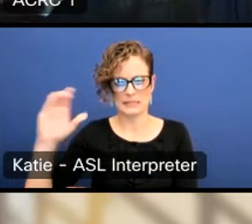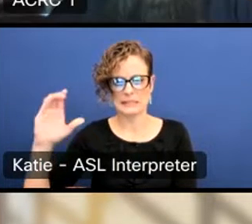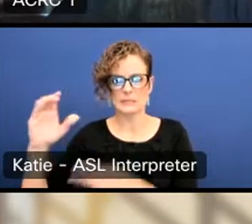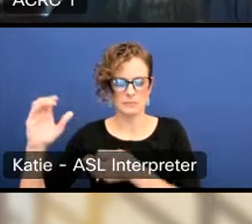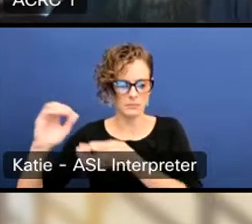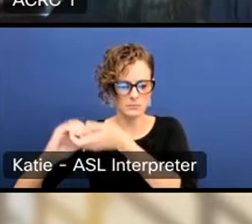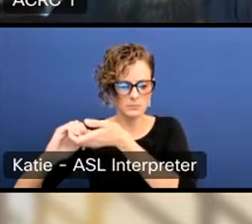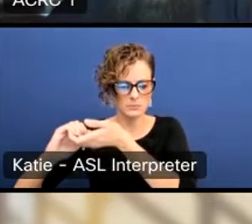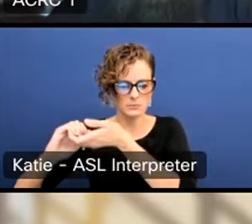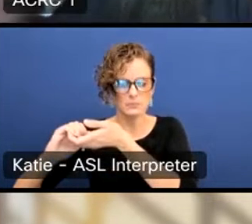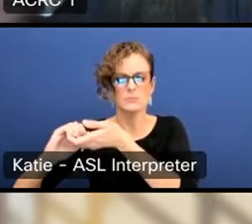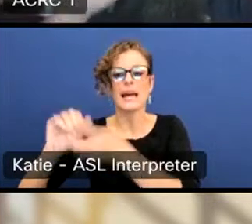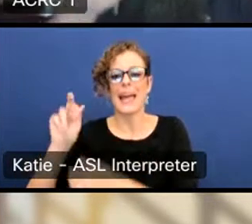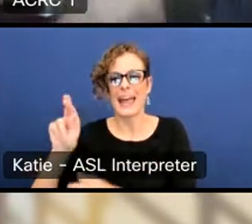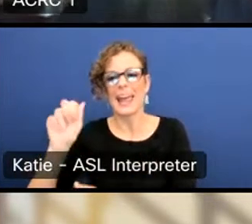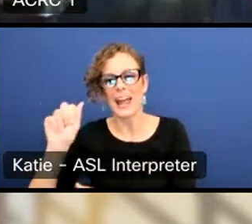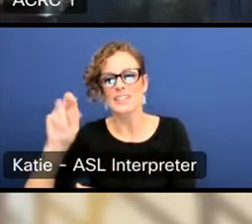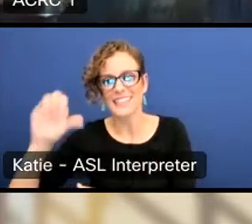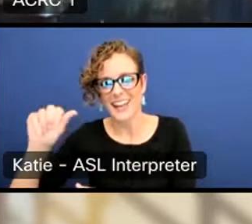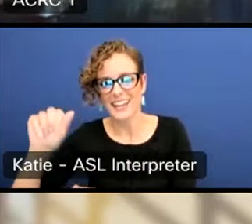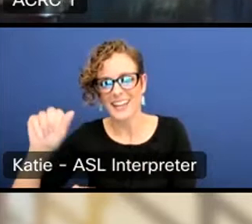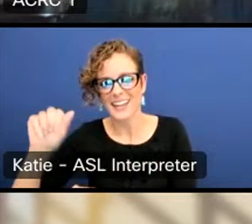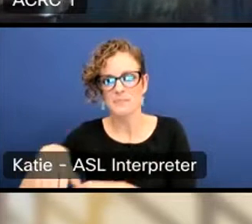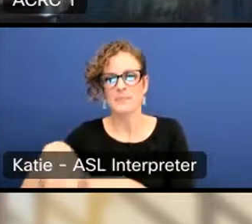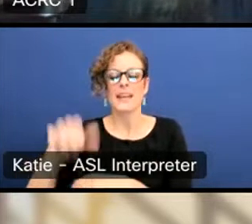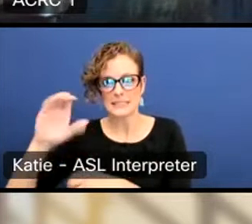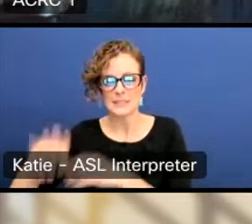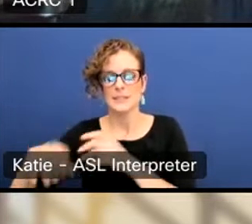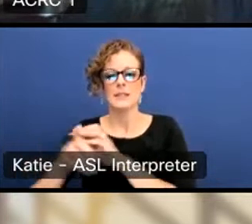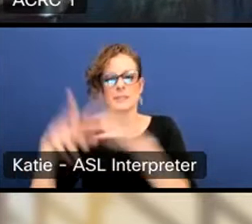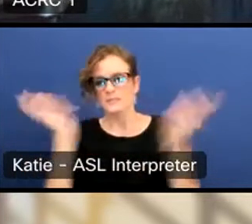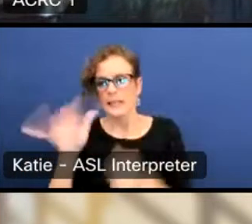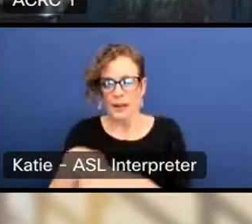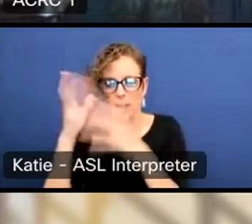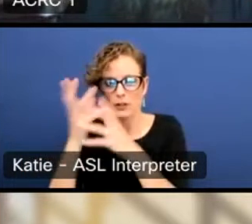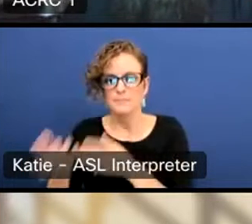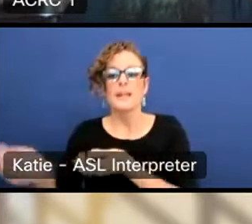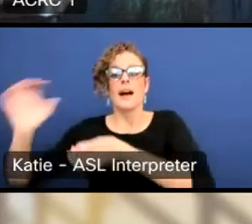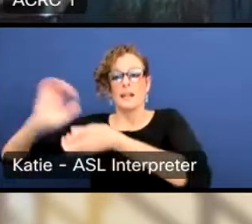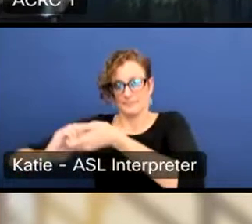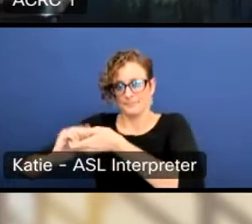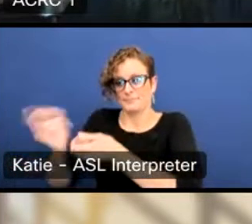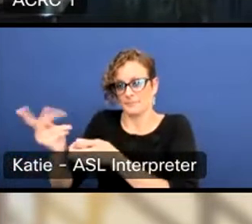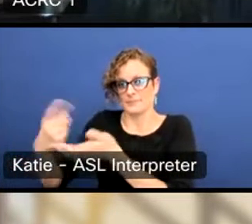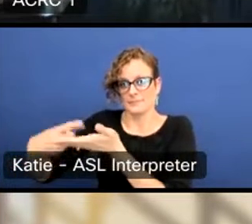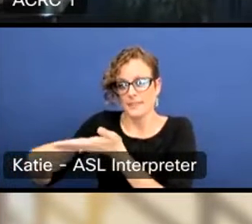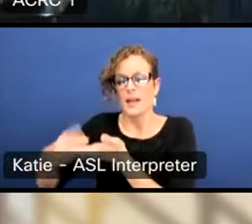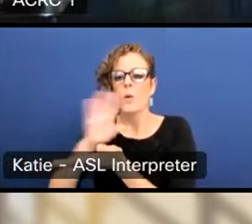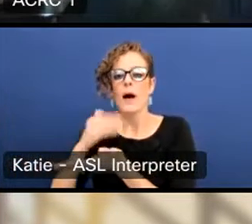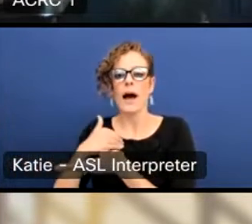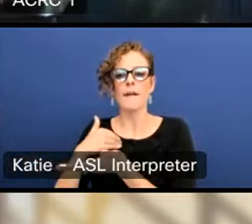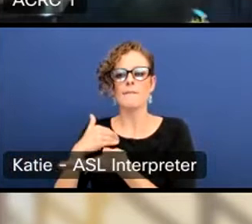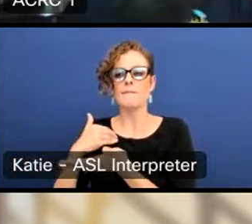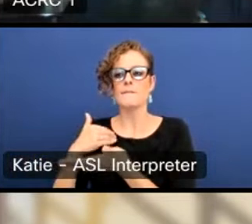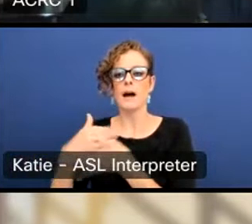provider advisory committee, but so we'll get to that, and I'll have Michelle and I can kind of talk about the activities that have gone on